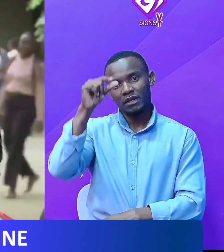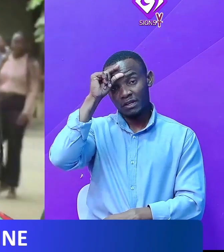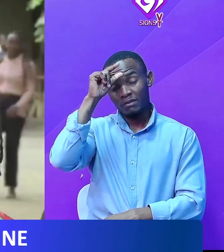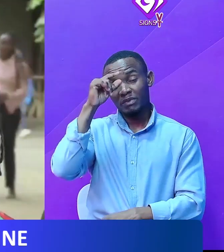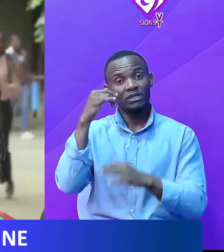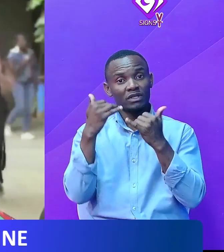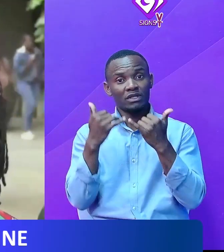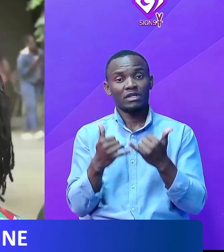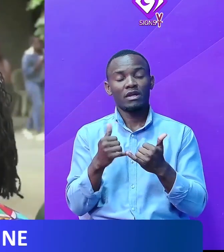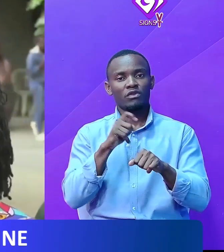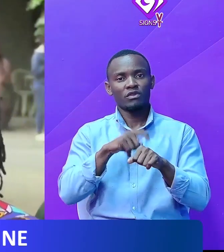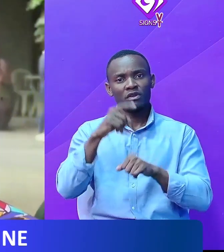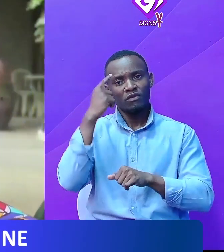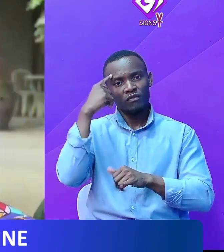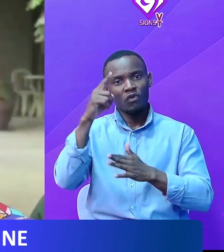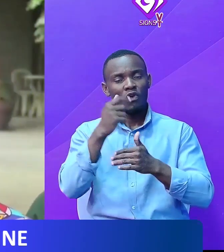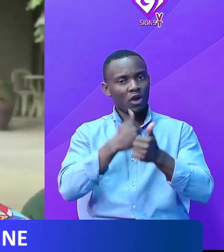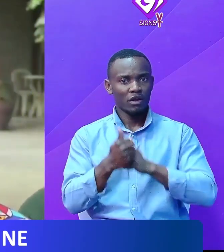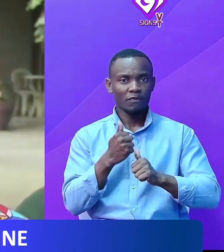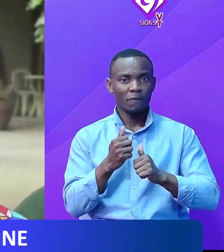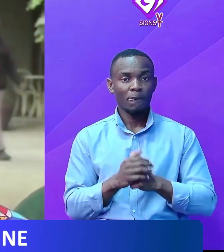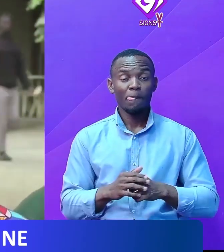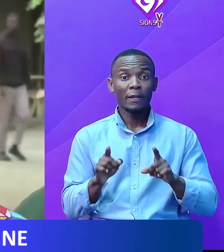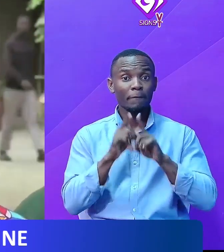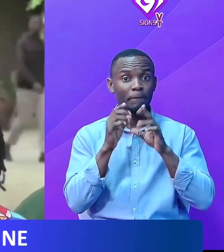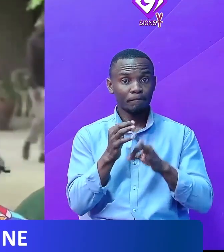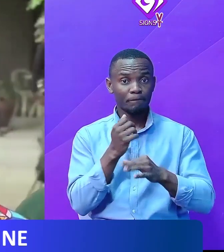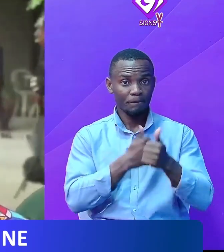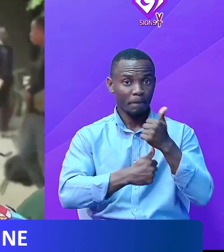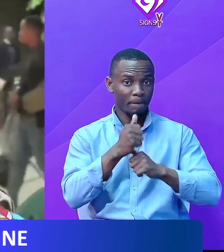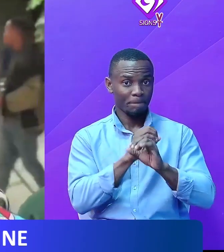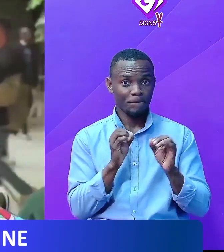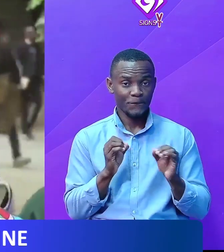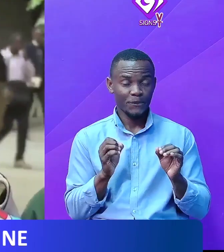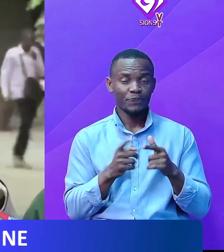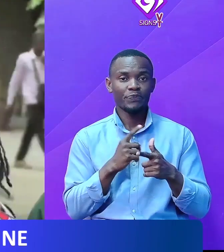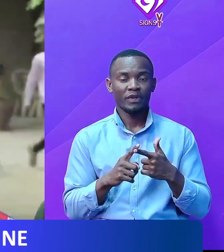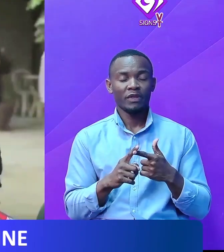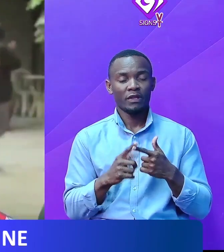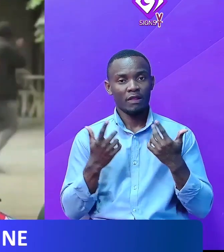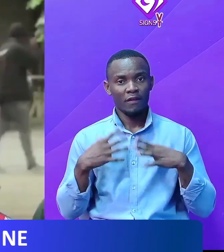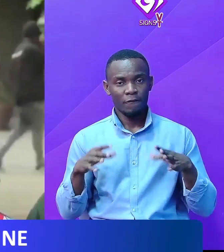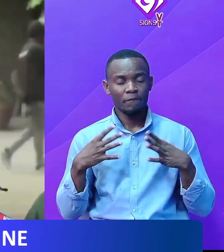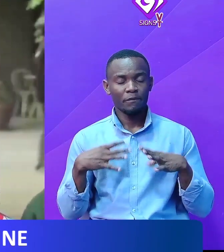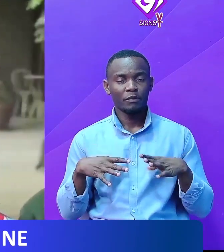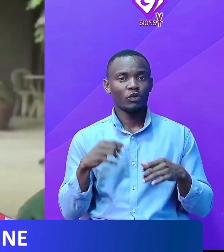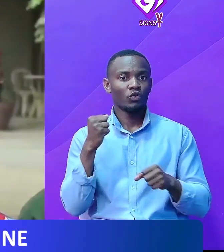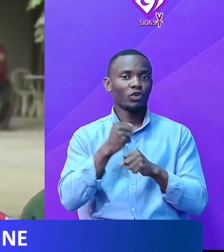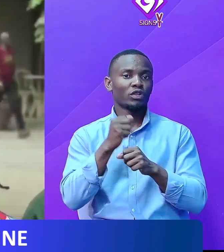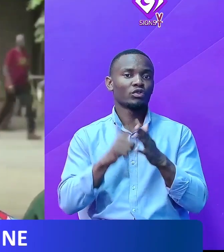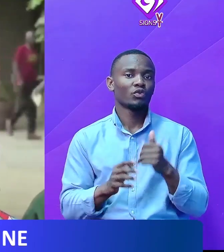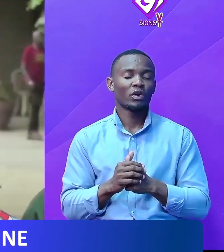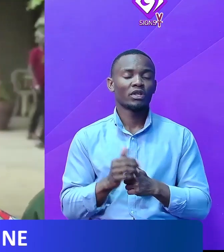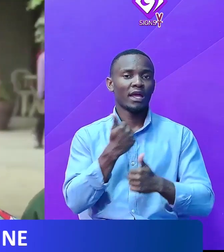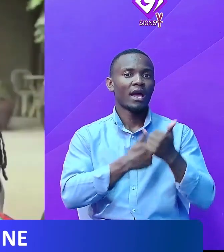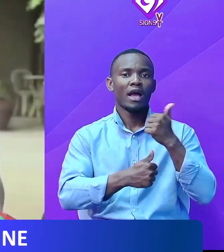act. And if they don't act, then the public will have to act in whatever